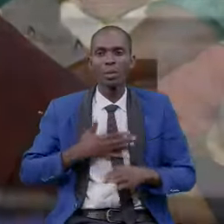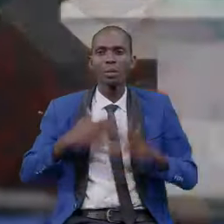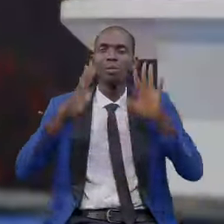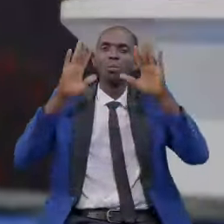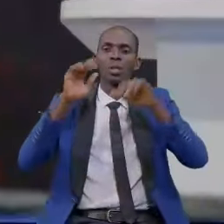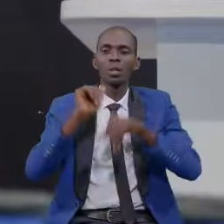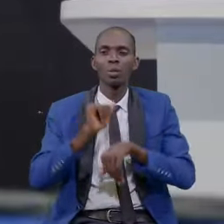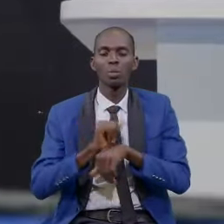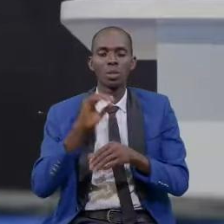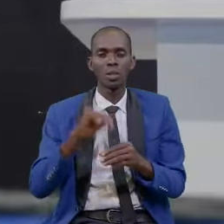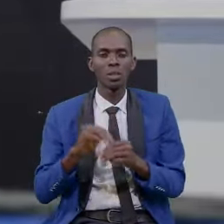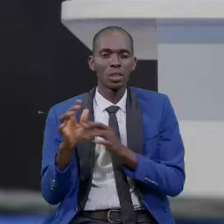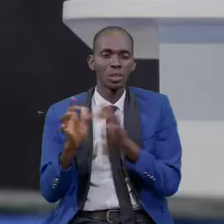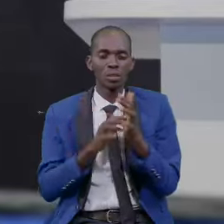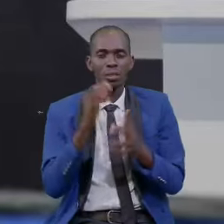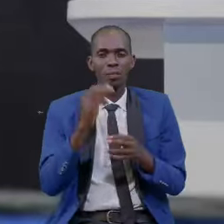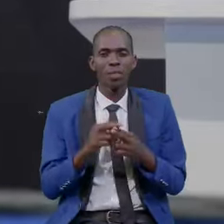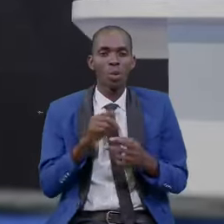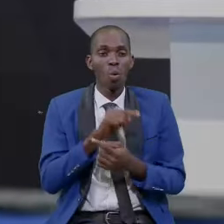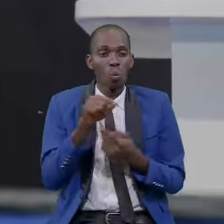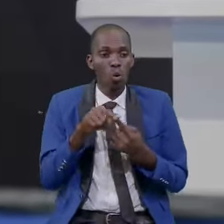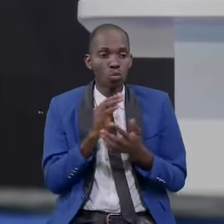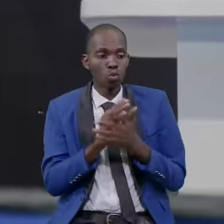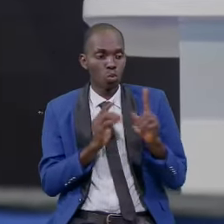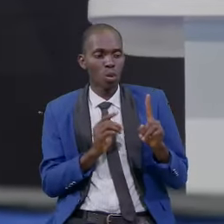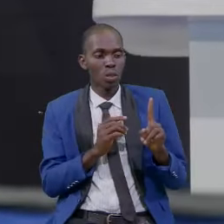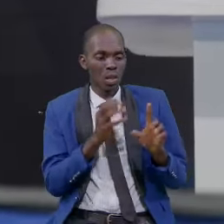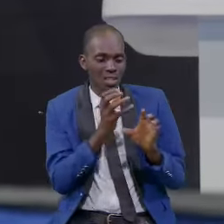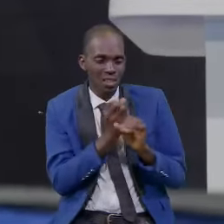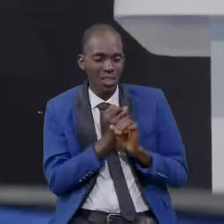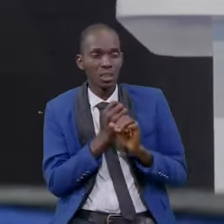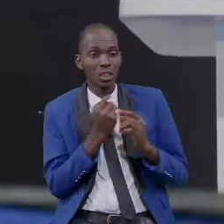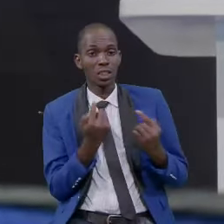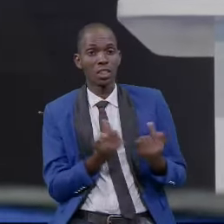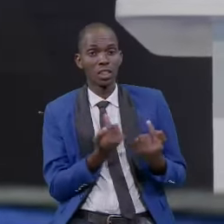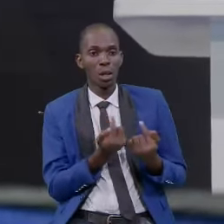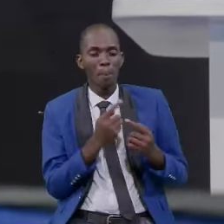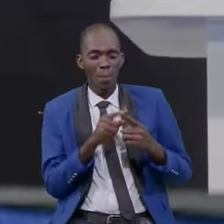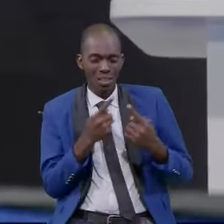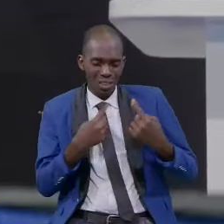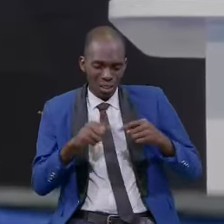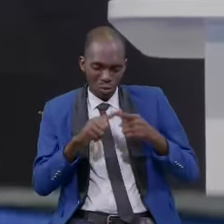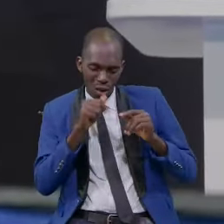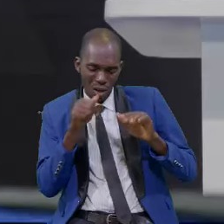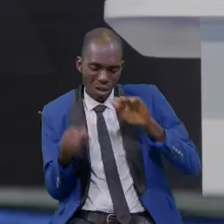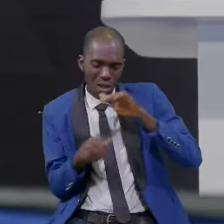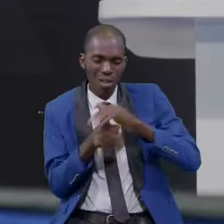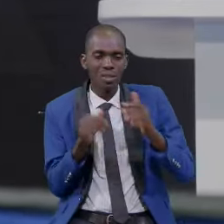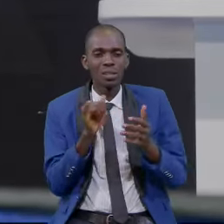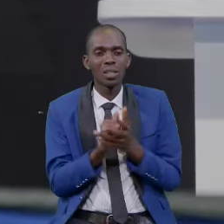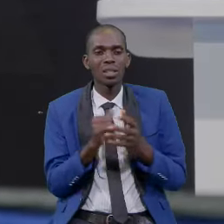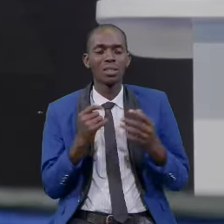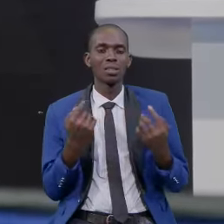When somebody has sin and he covers it up, when somebody has stealing, theft,